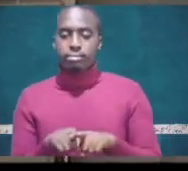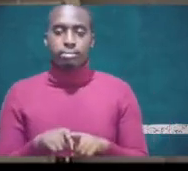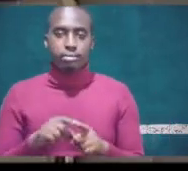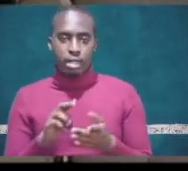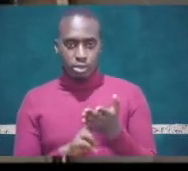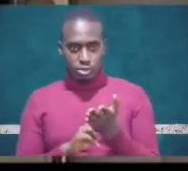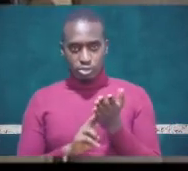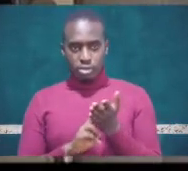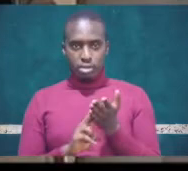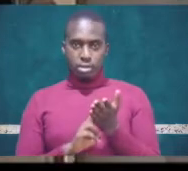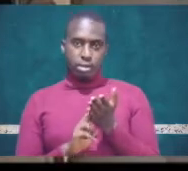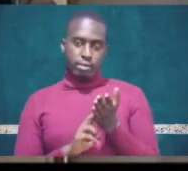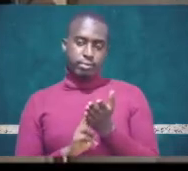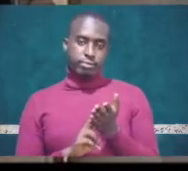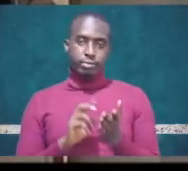this